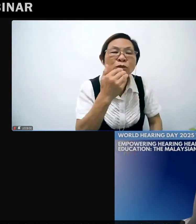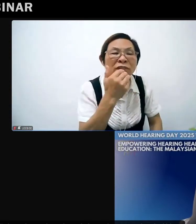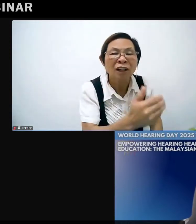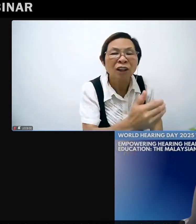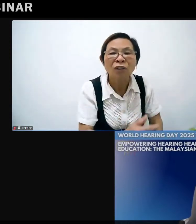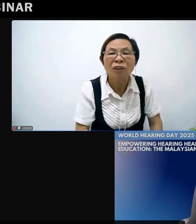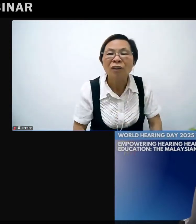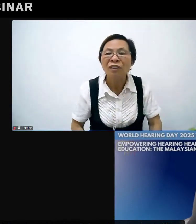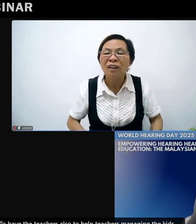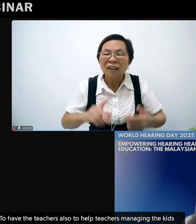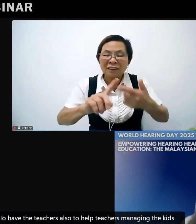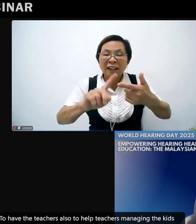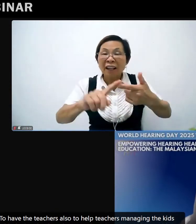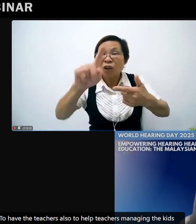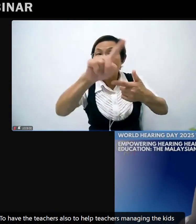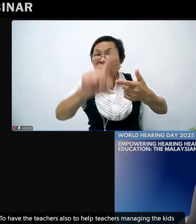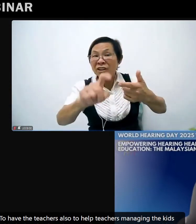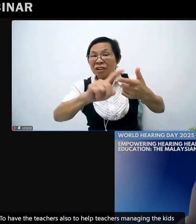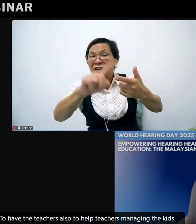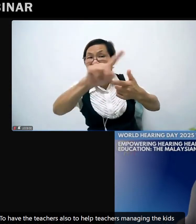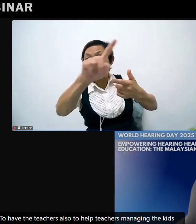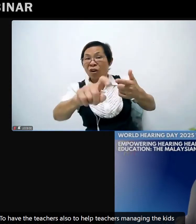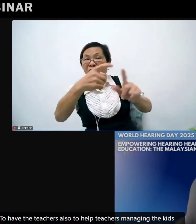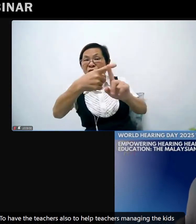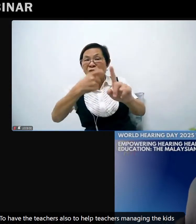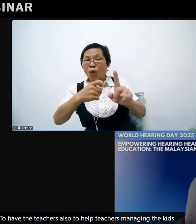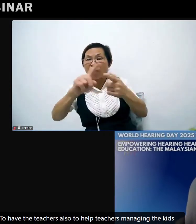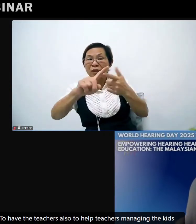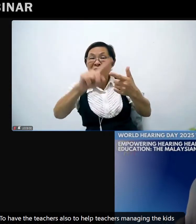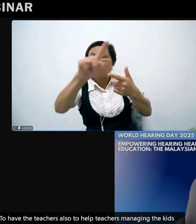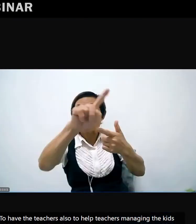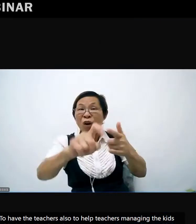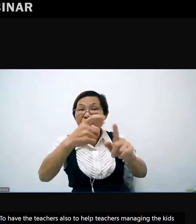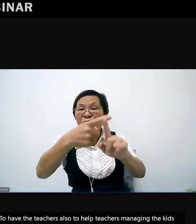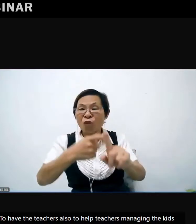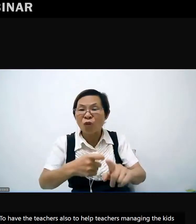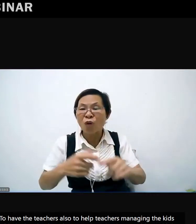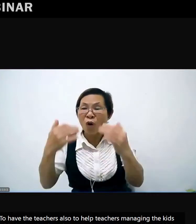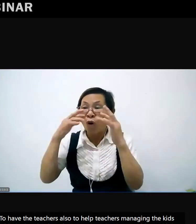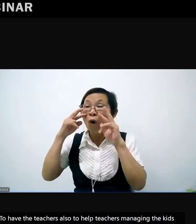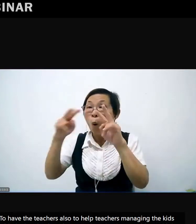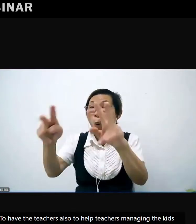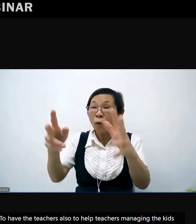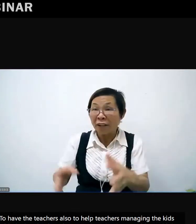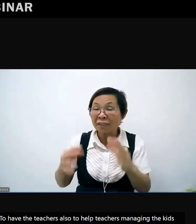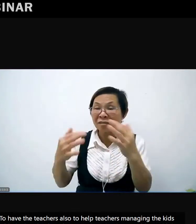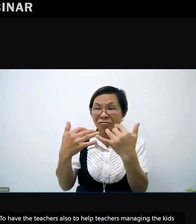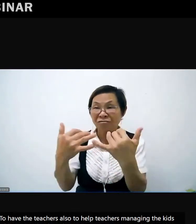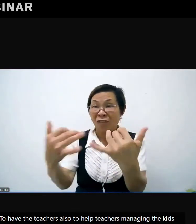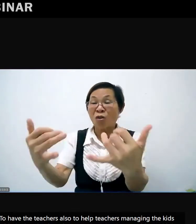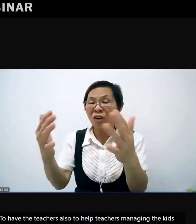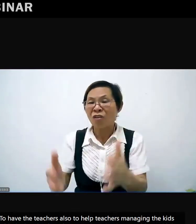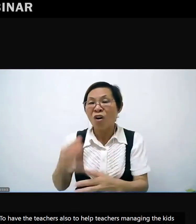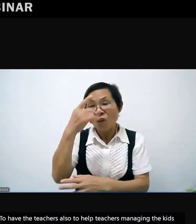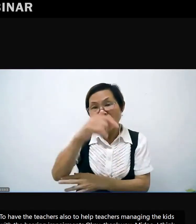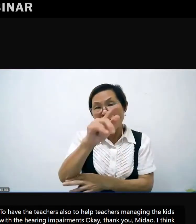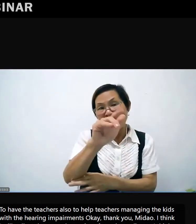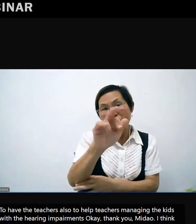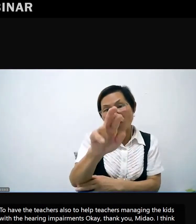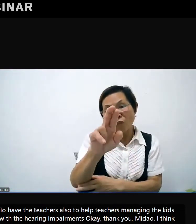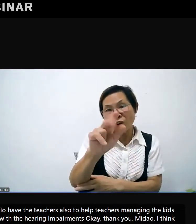the second questions from the audience. I think Prof. Rafidah already